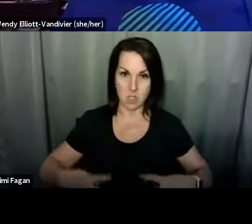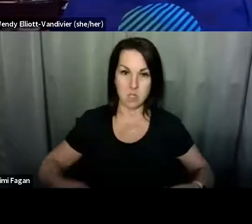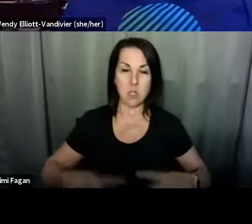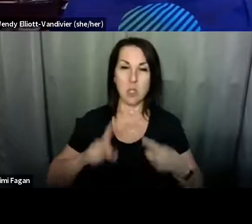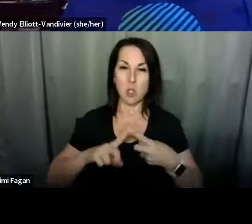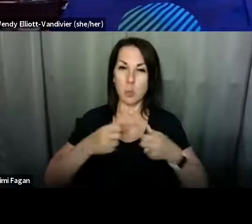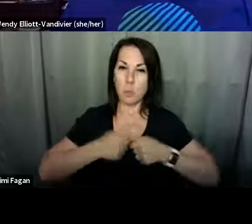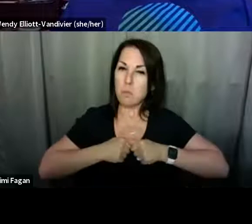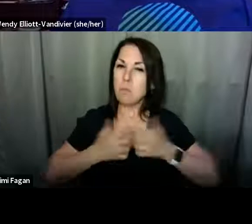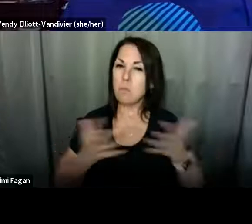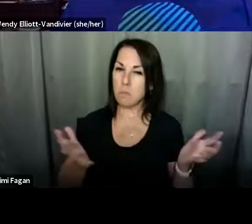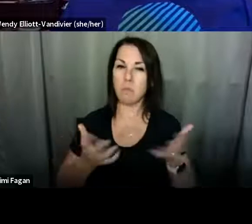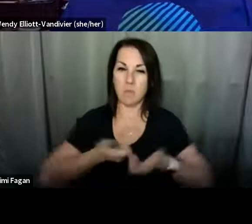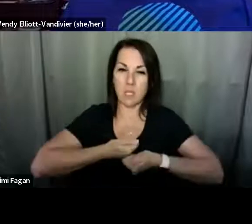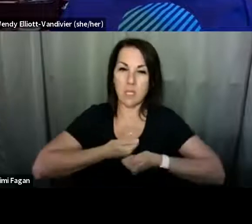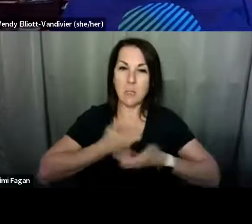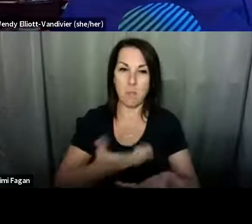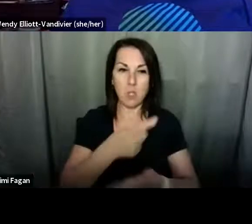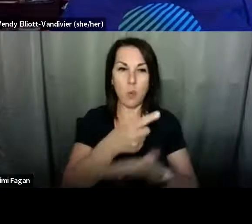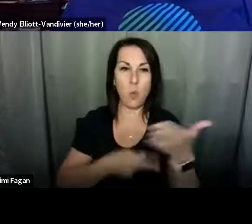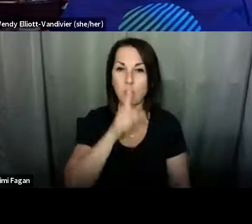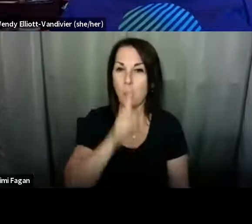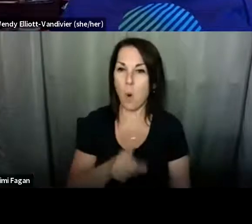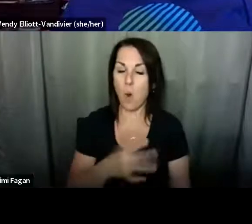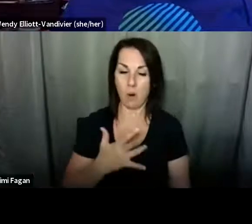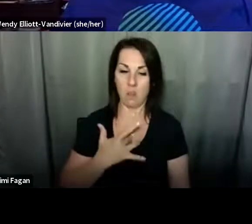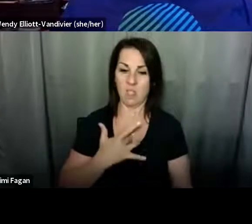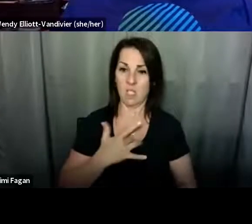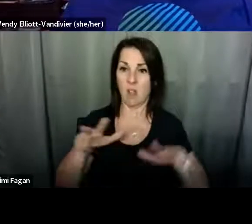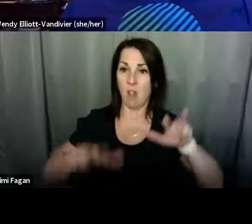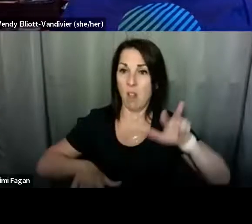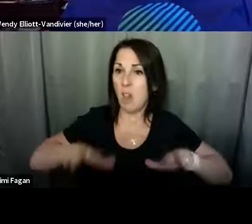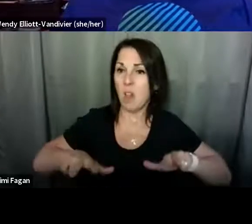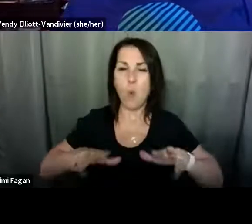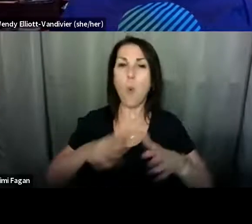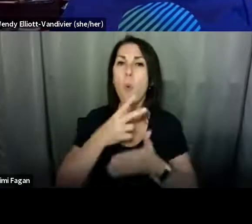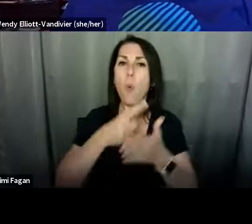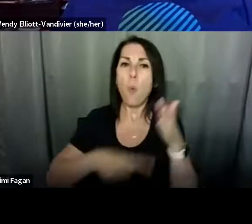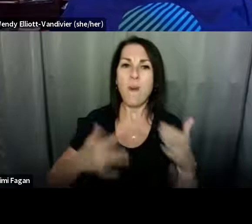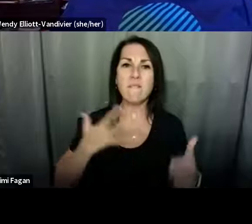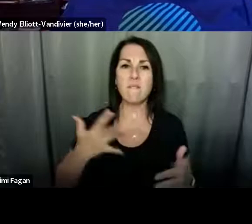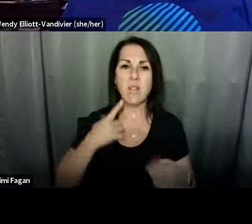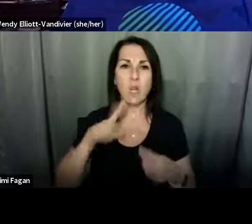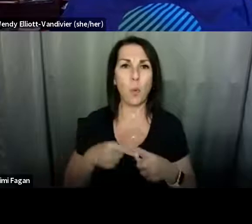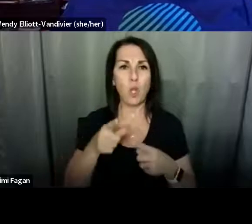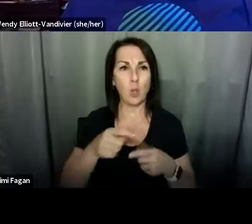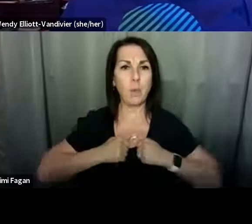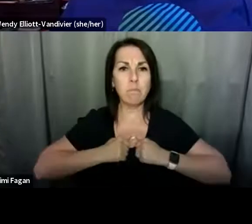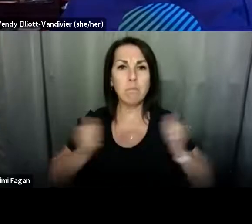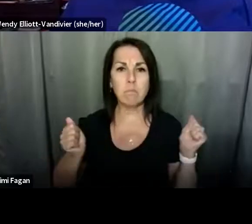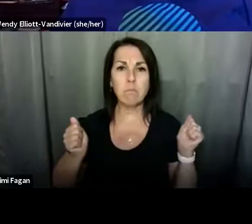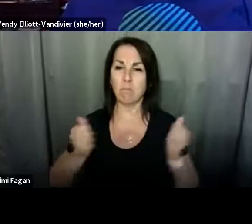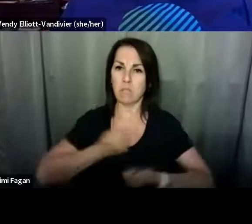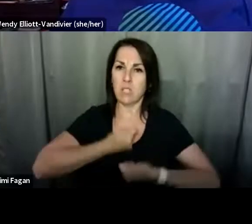your art? Was that comfortable, or was it, or what feelings did you have when you were doing it? I know that's kind of